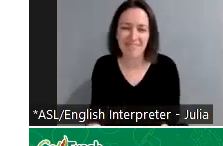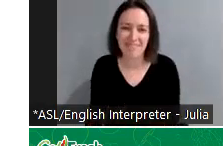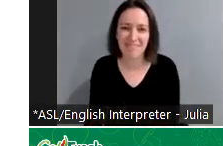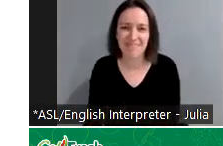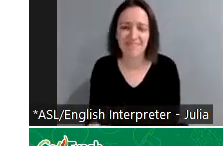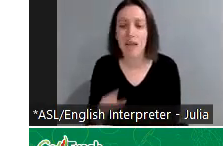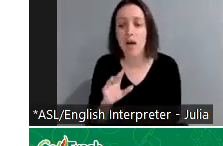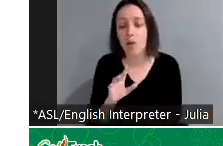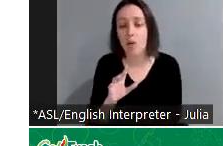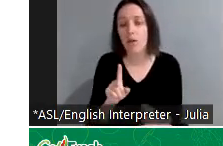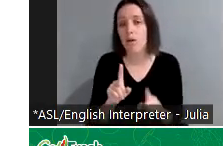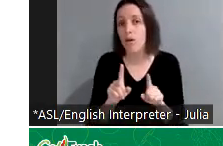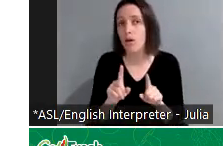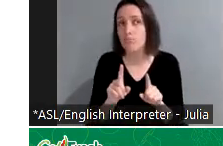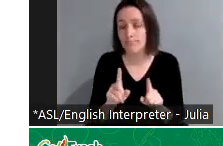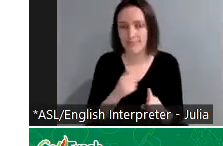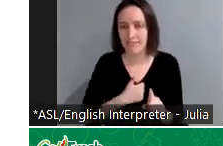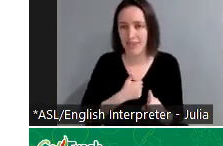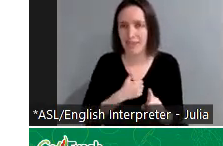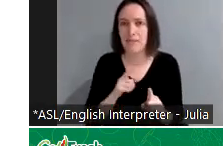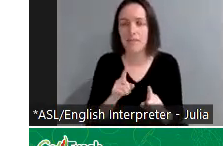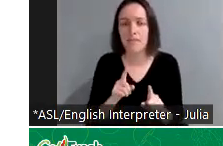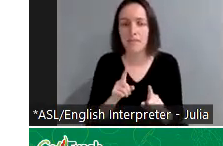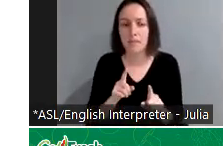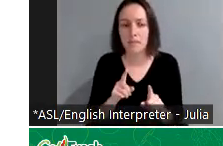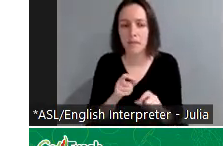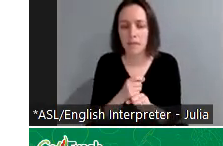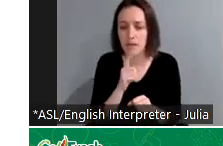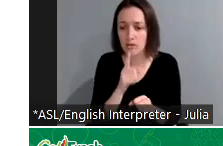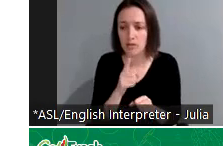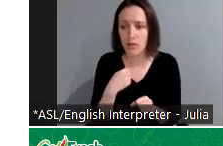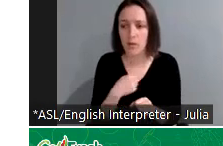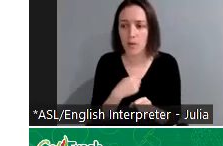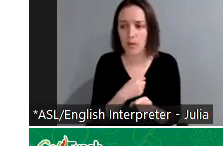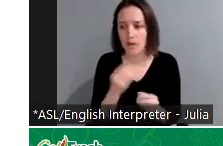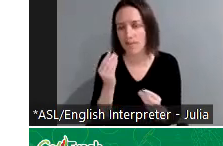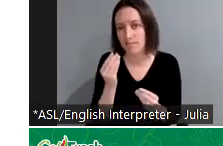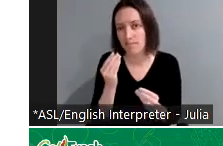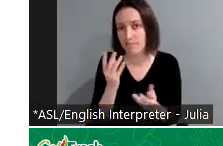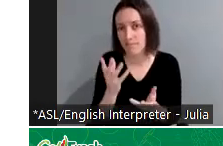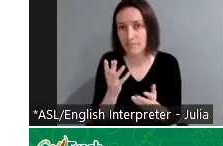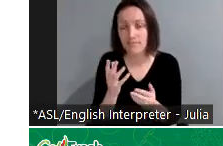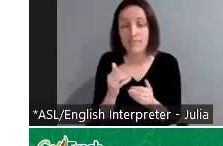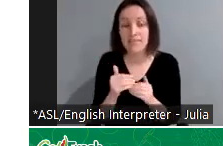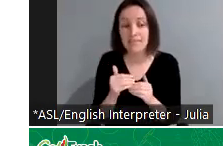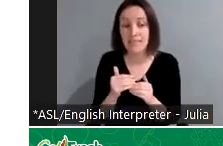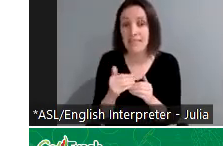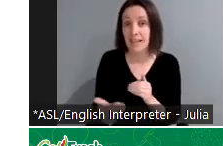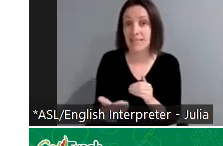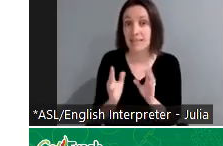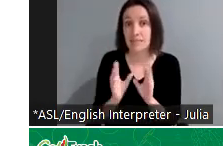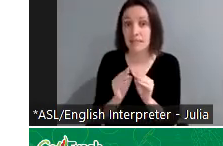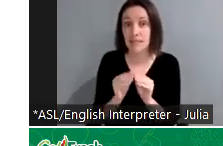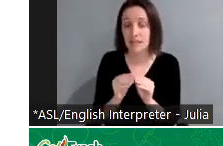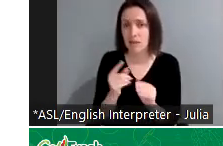And just also, want to make sure that we express that our next meeting will be